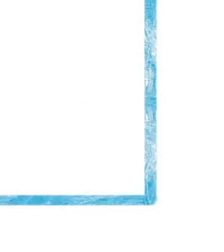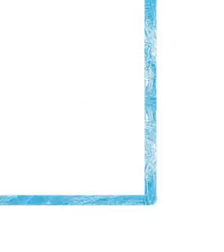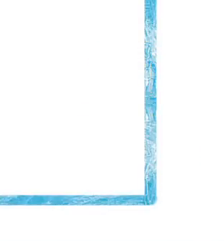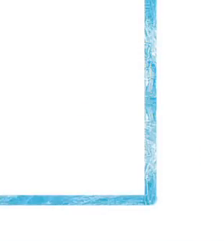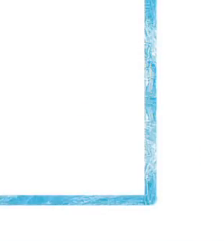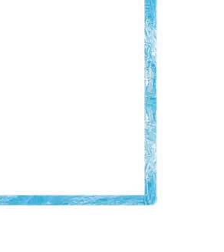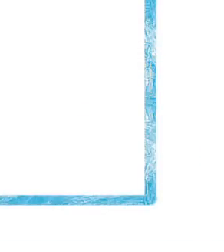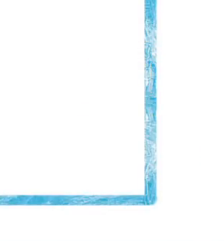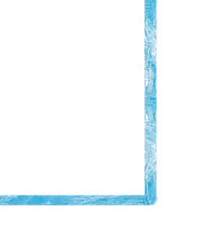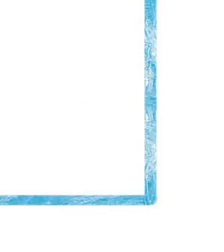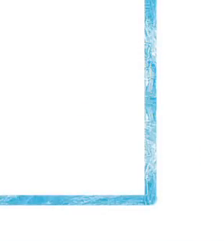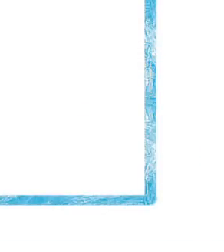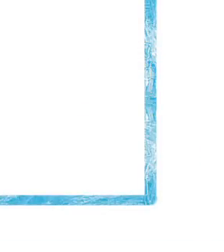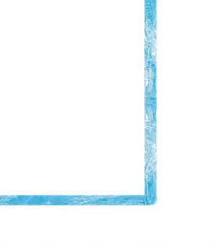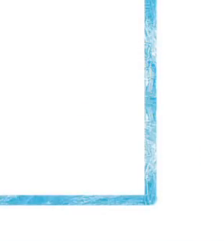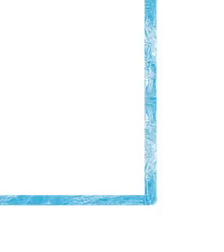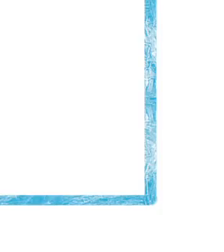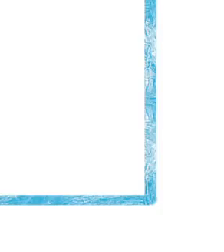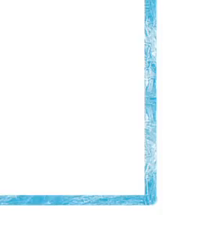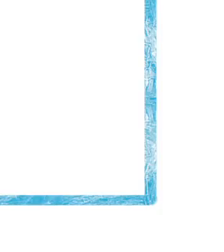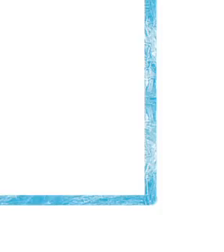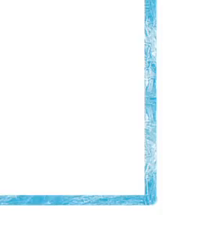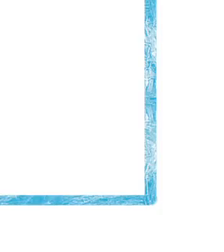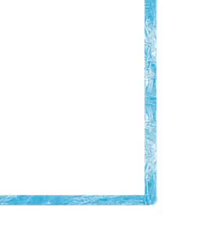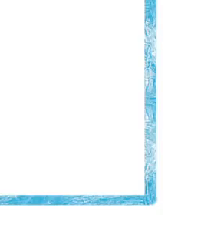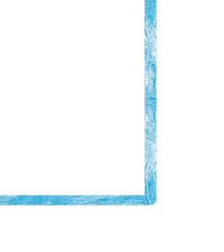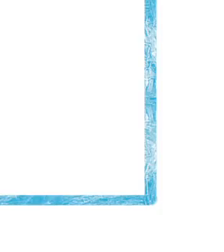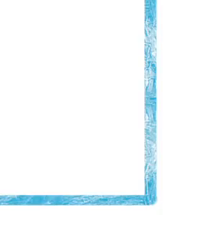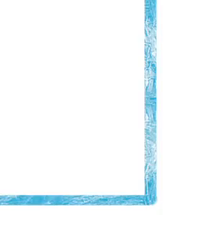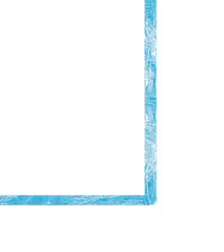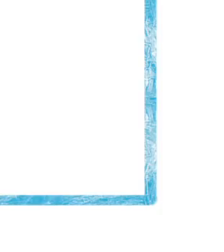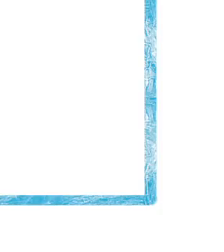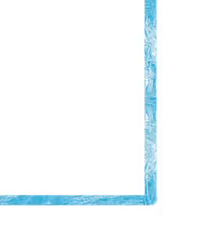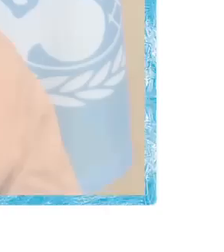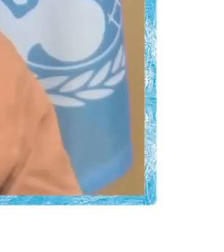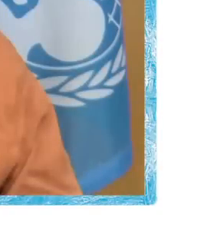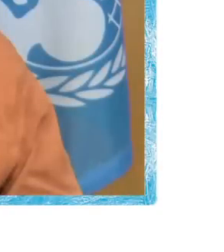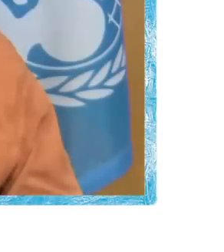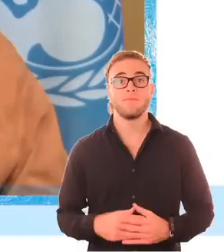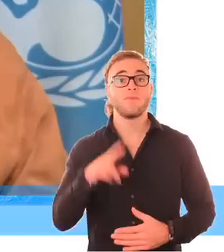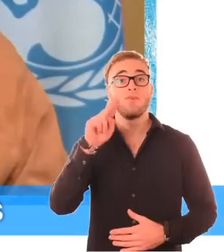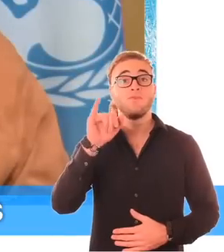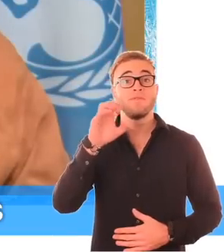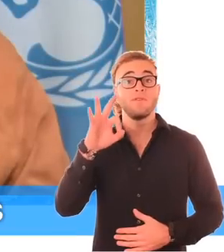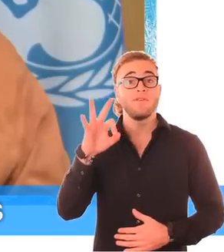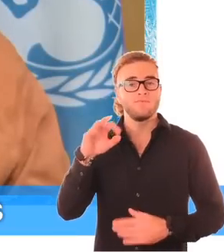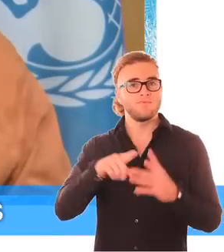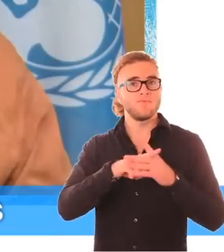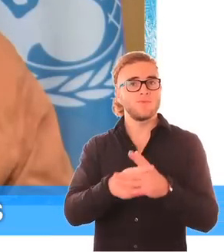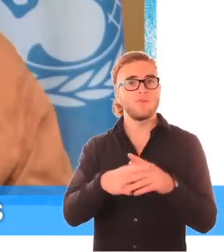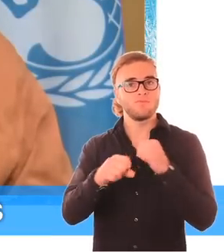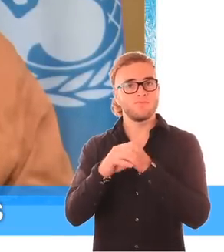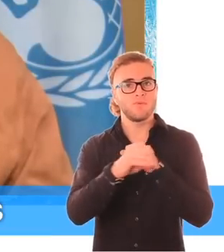A perspective from Armenia. Christina Rochella, Deputy Representative, UNICEF Armenia. UNICEF started